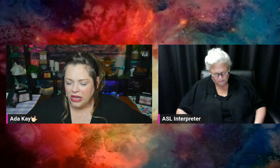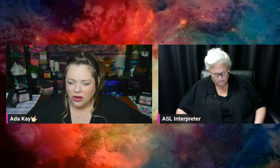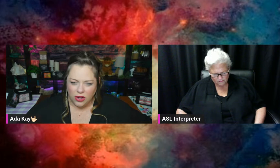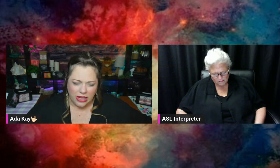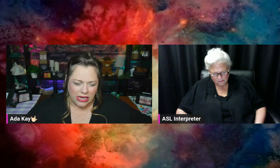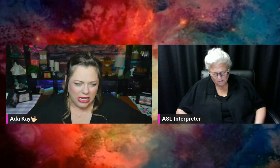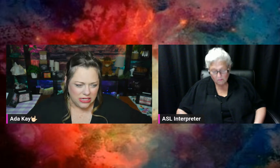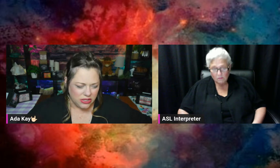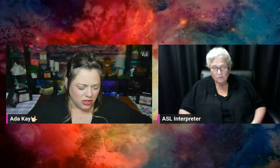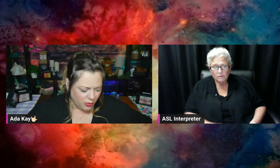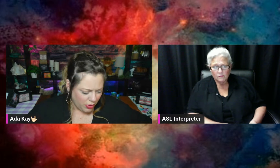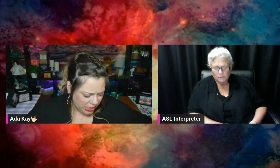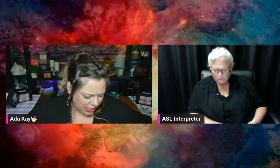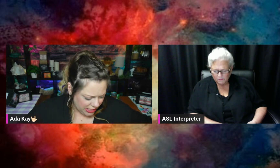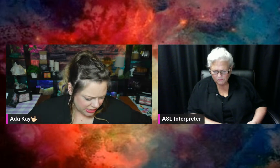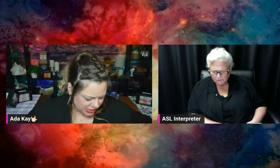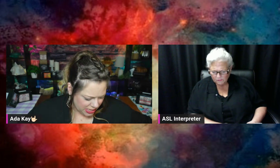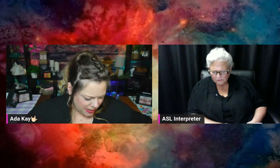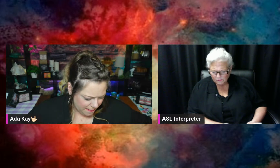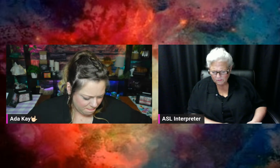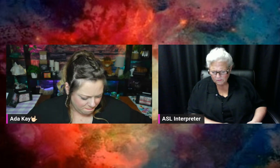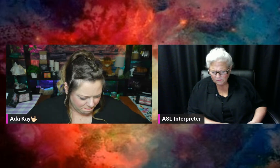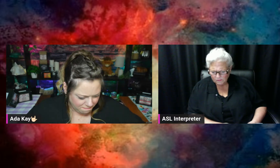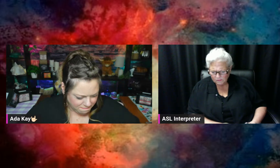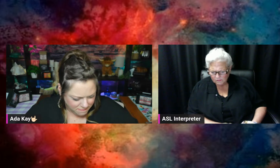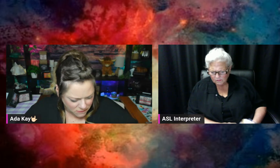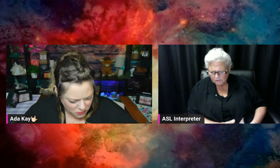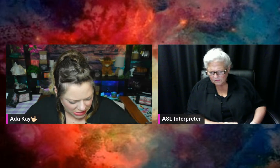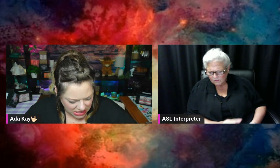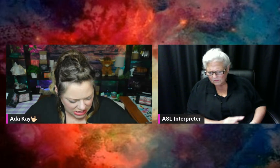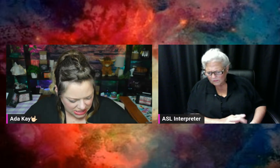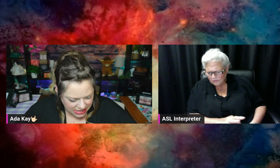What do they call that, Kate? It's not a Brady. It's a